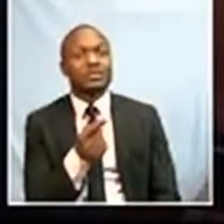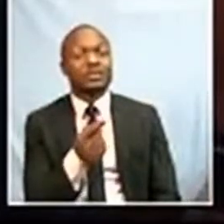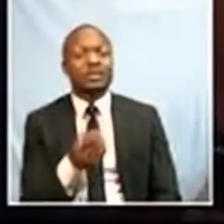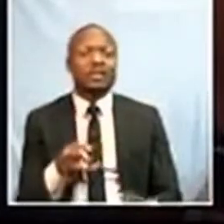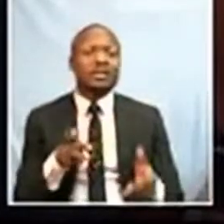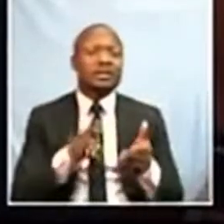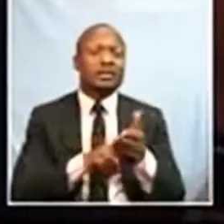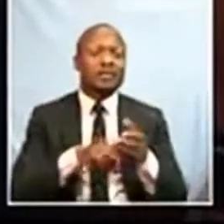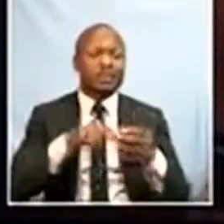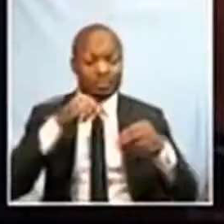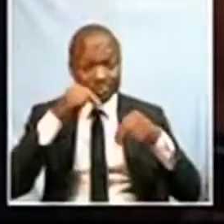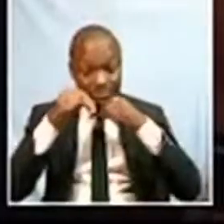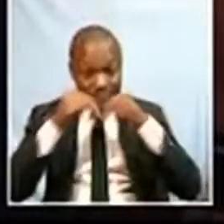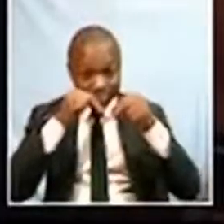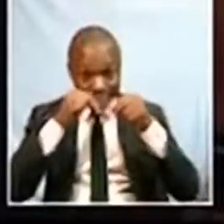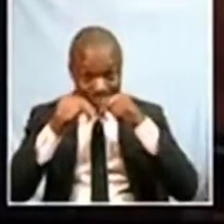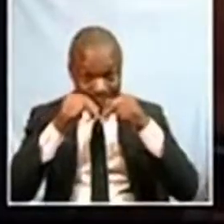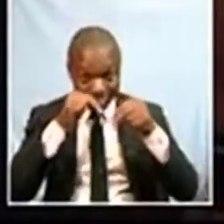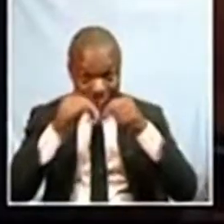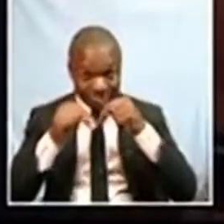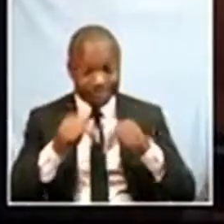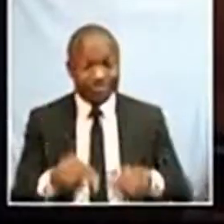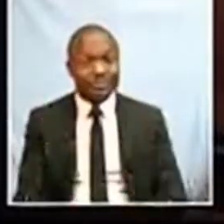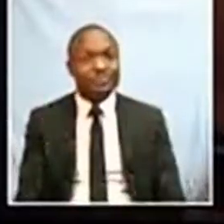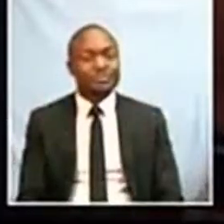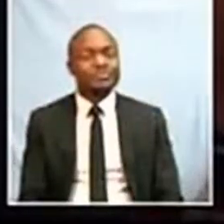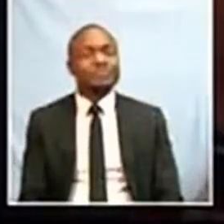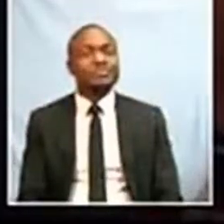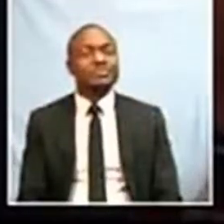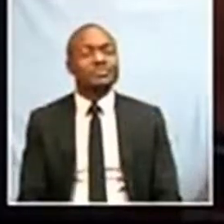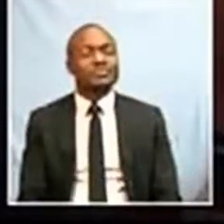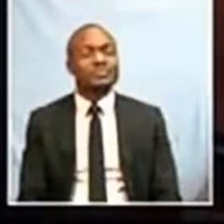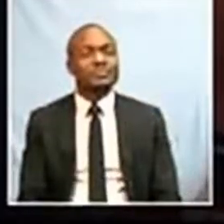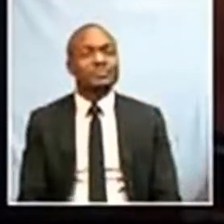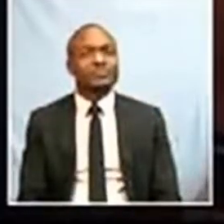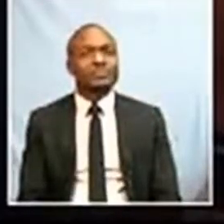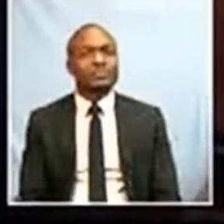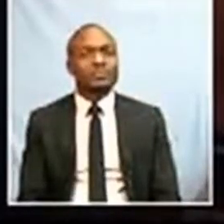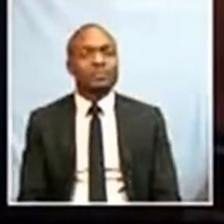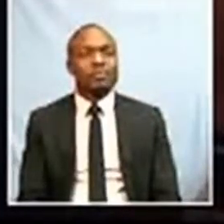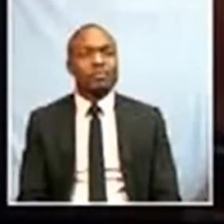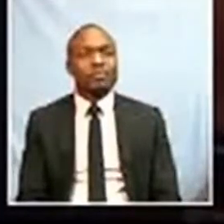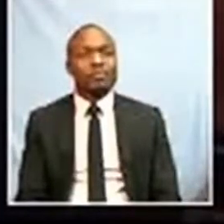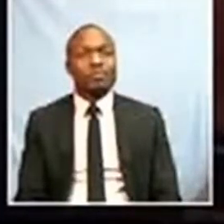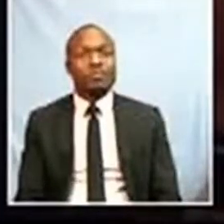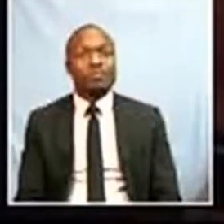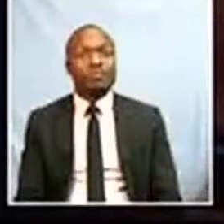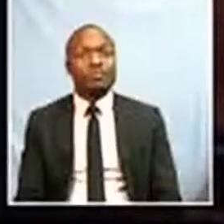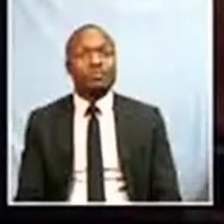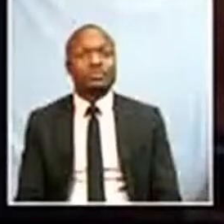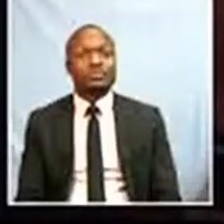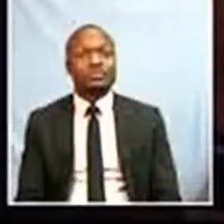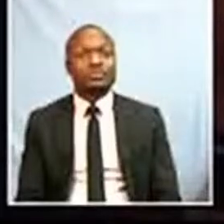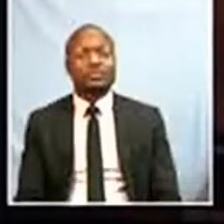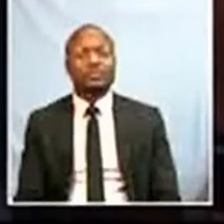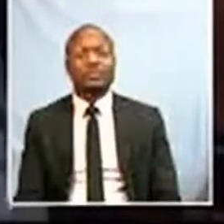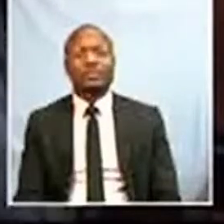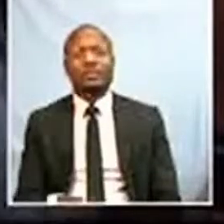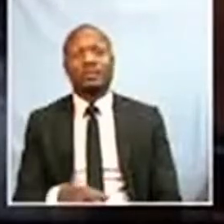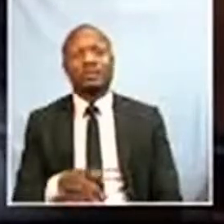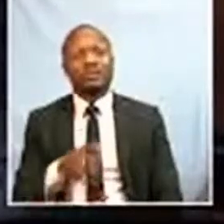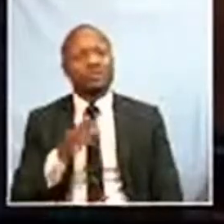renegotiated or negotiated. It's a bit hard to believe